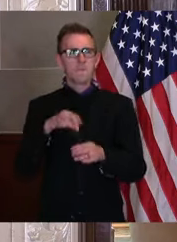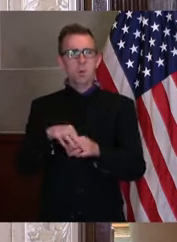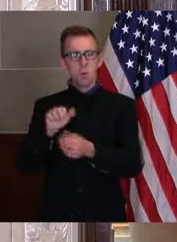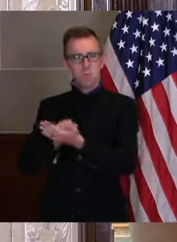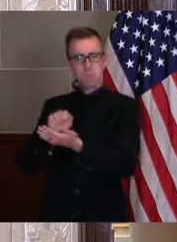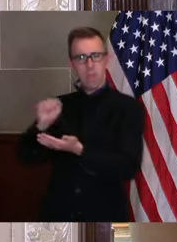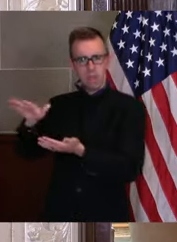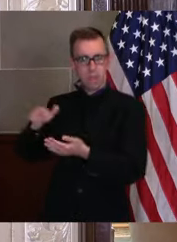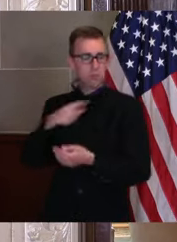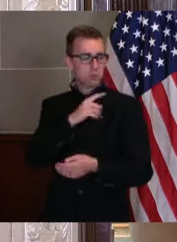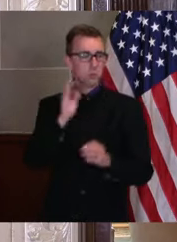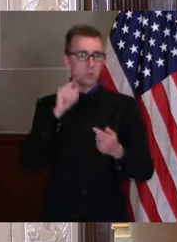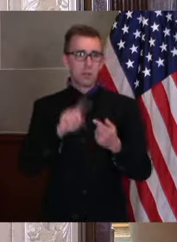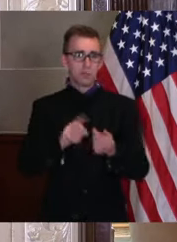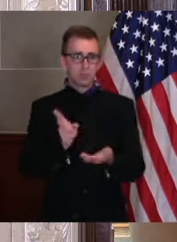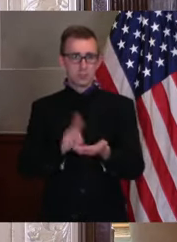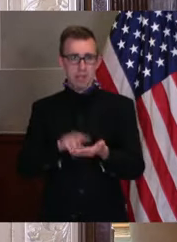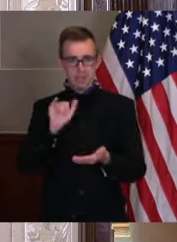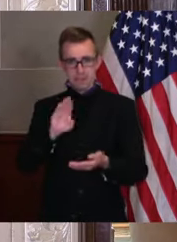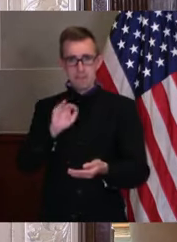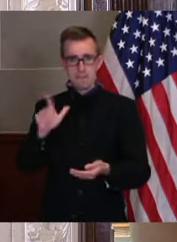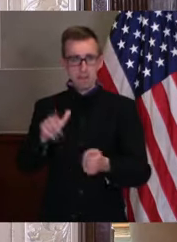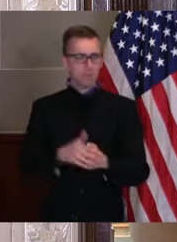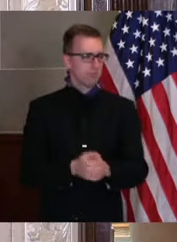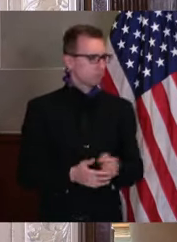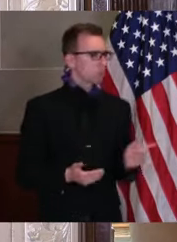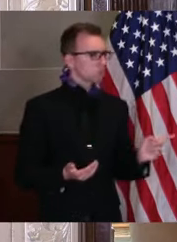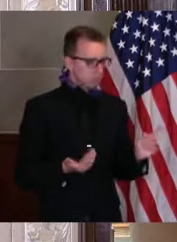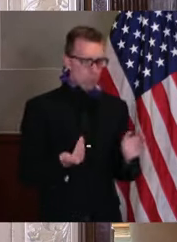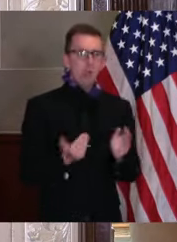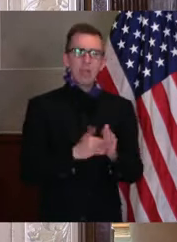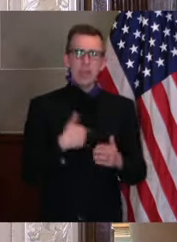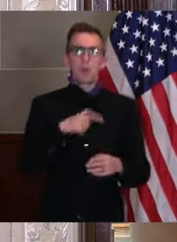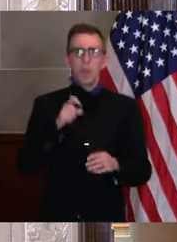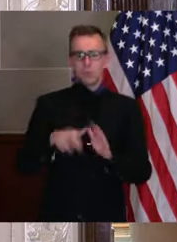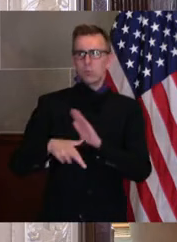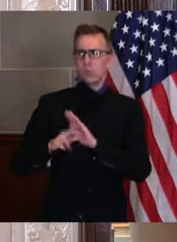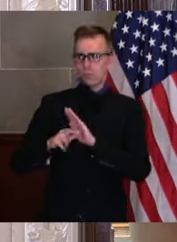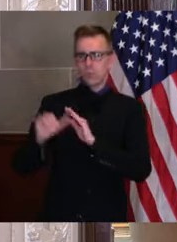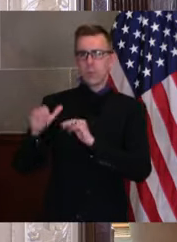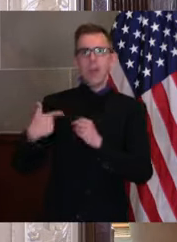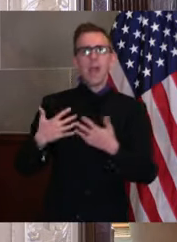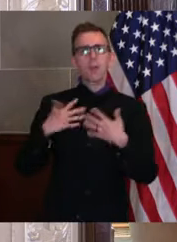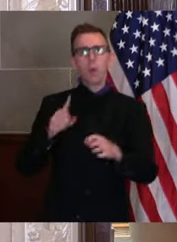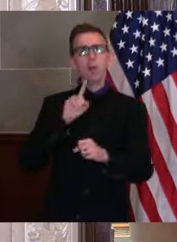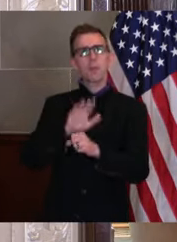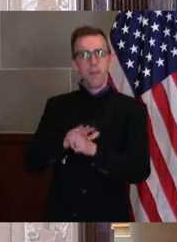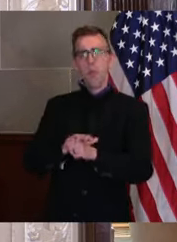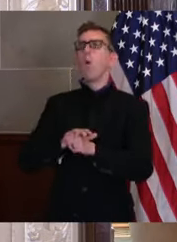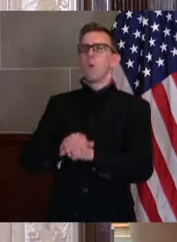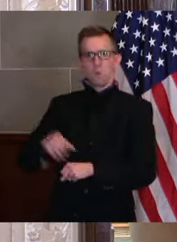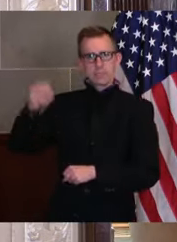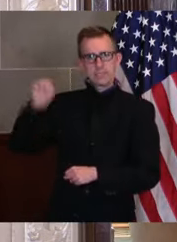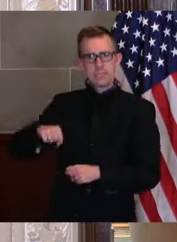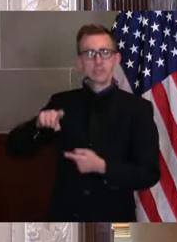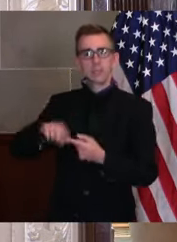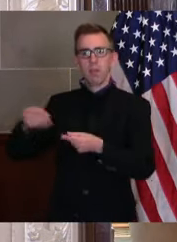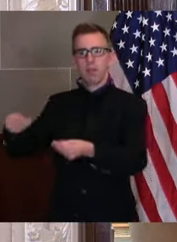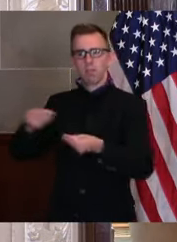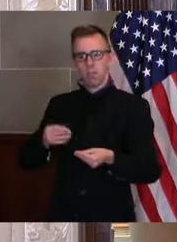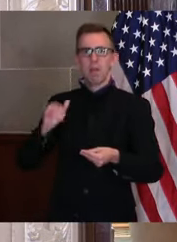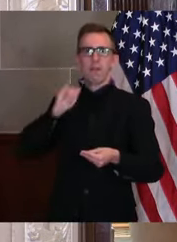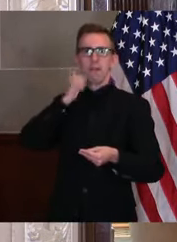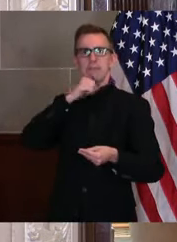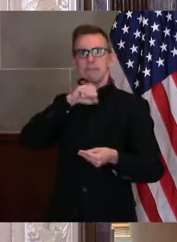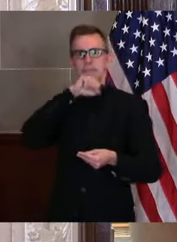one, do you expect to sign that bill into law? Yeah, well, again, we're going to take a look at all that. I just don't want to commit today until we get all that evaluated by the